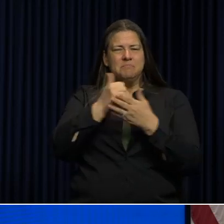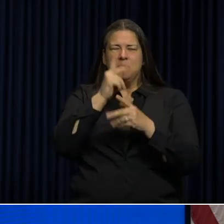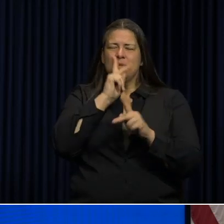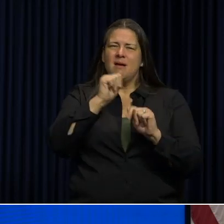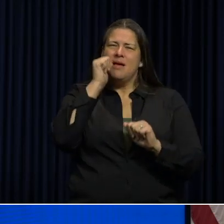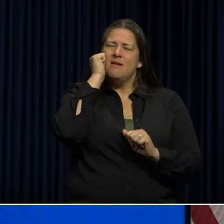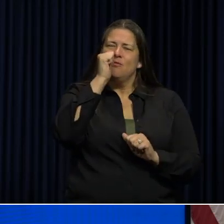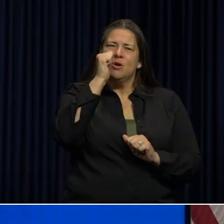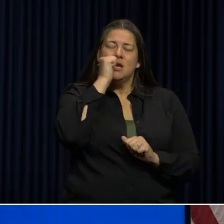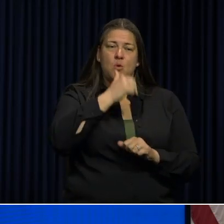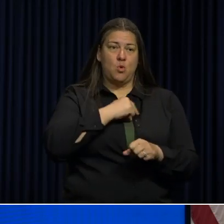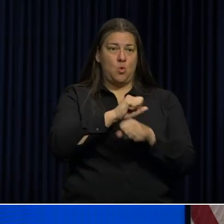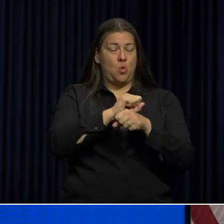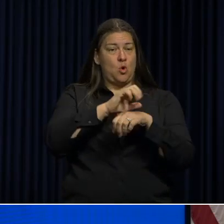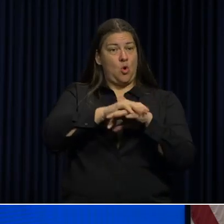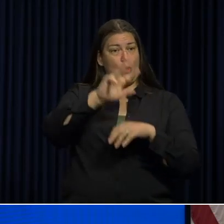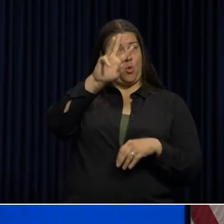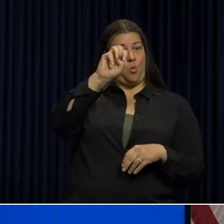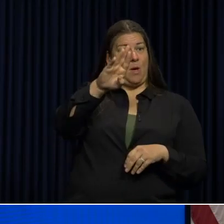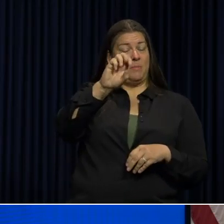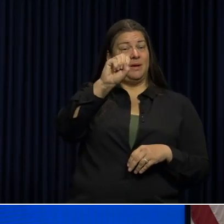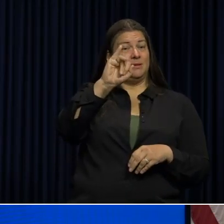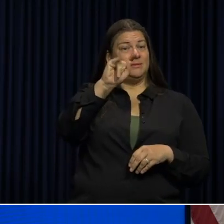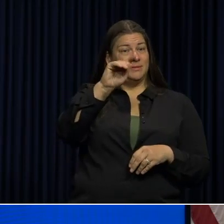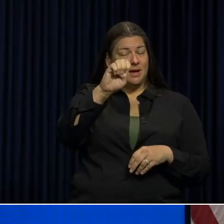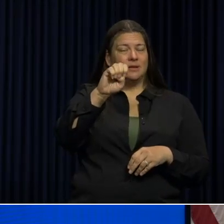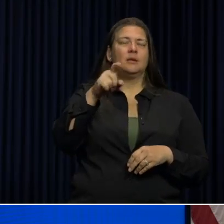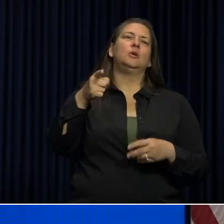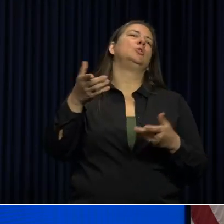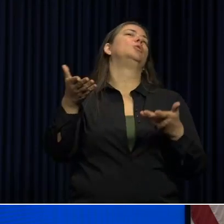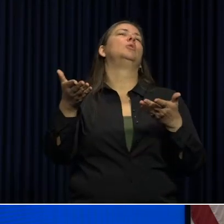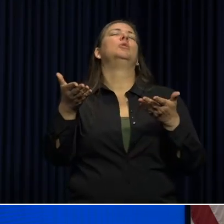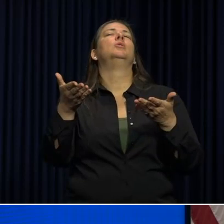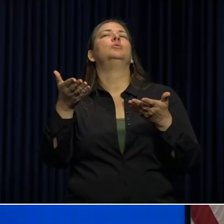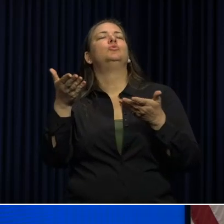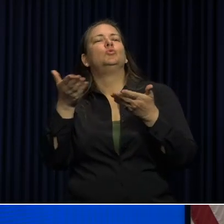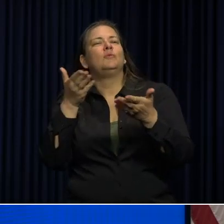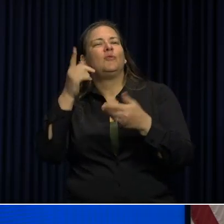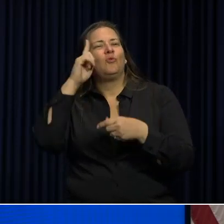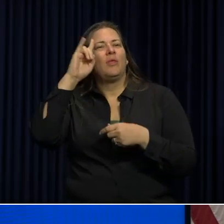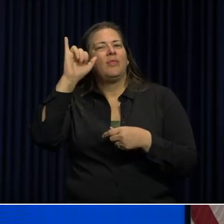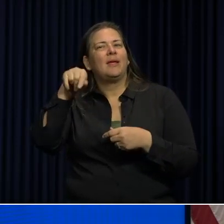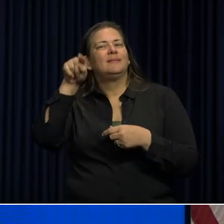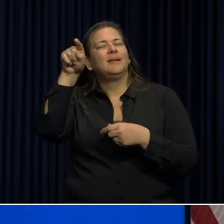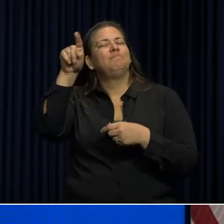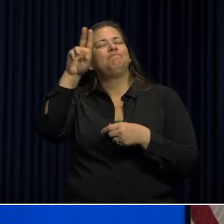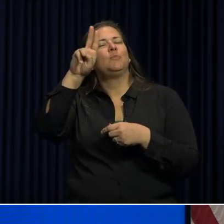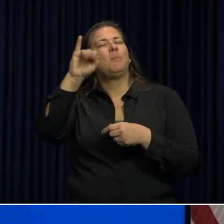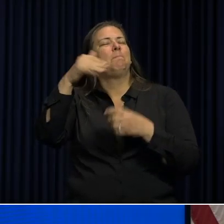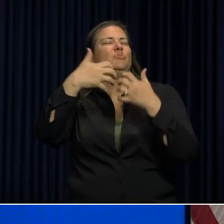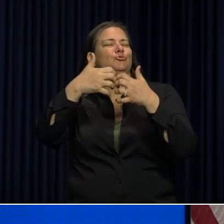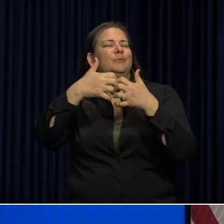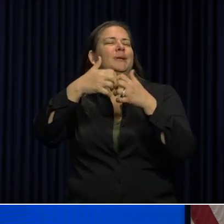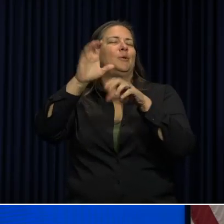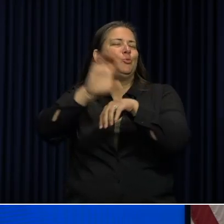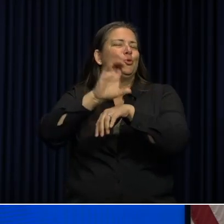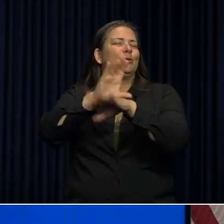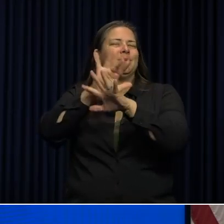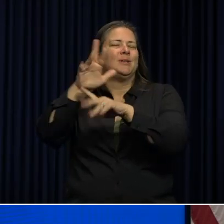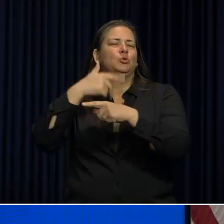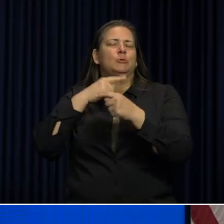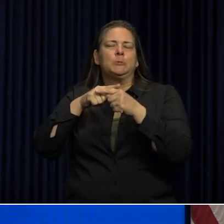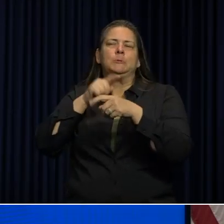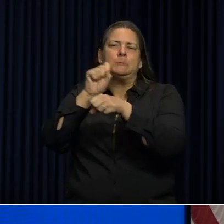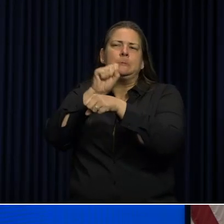and we're working on that website, the server and the machinery every day as